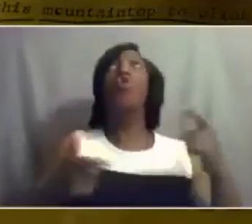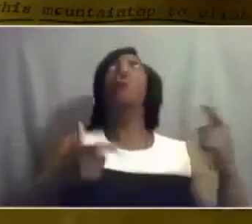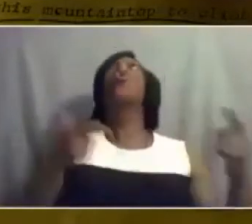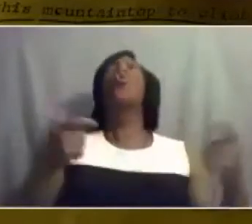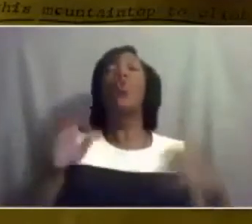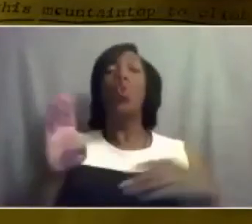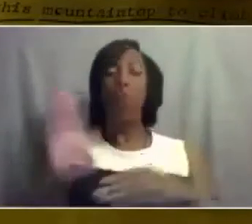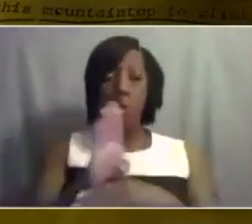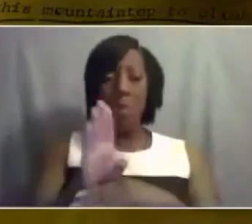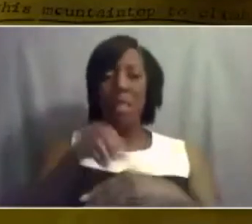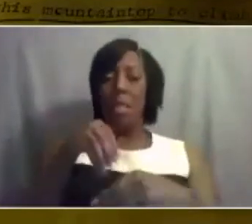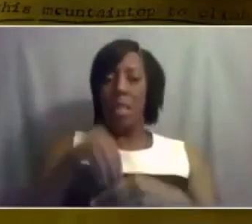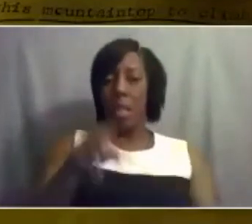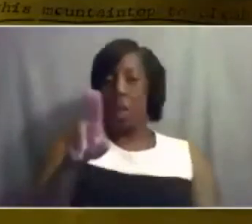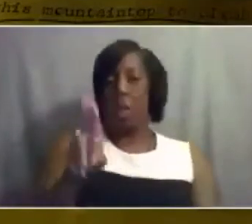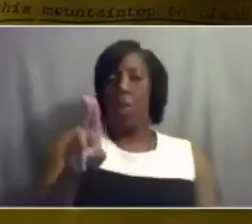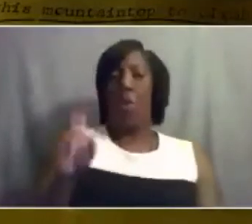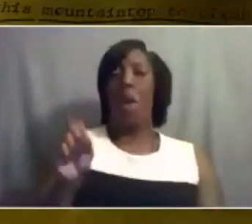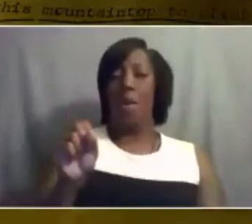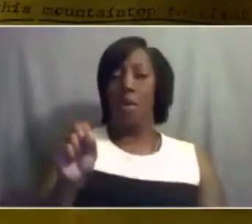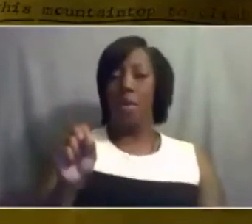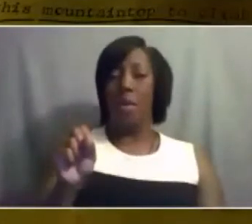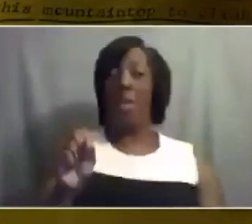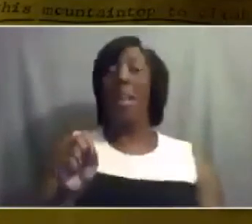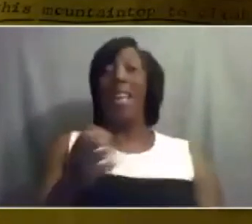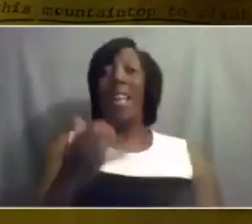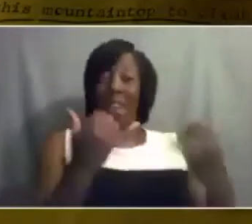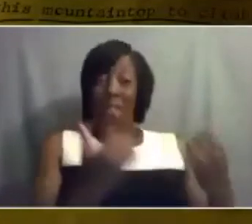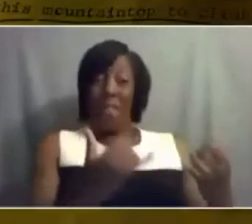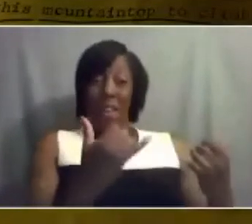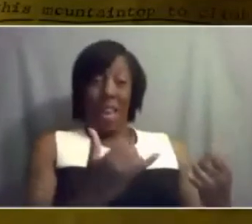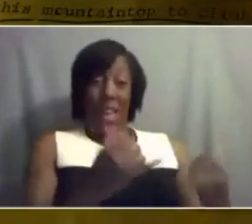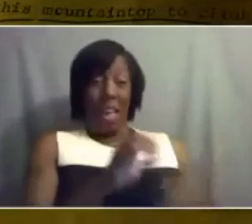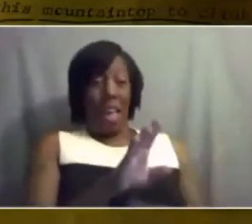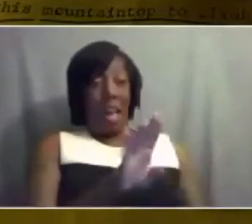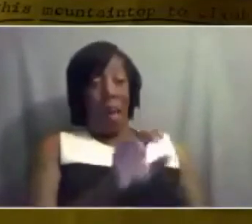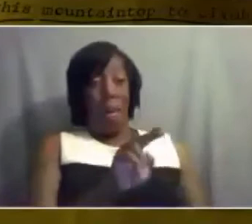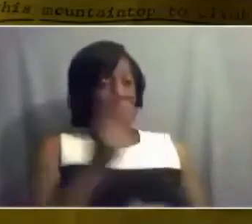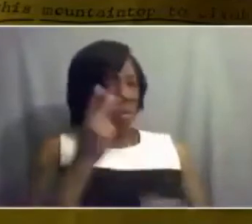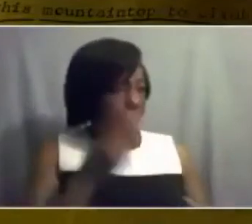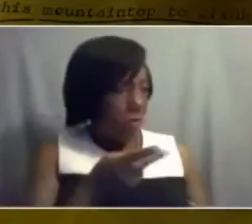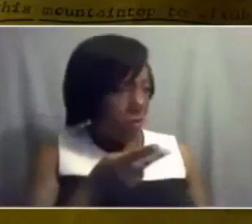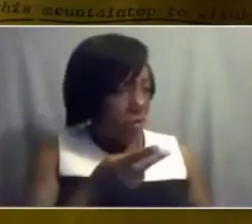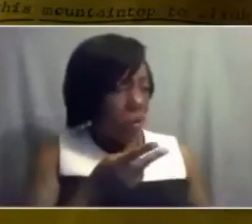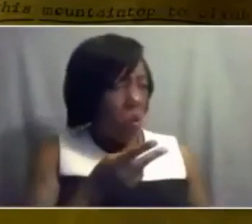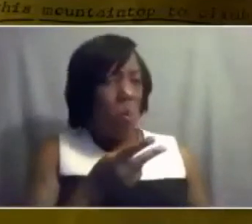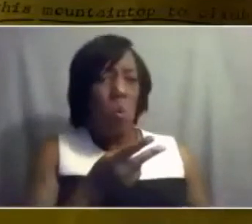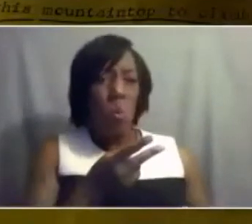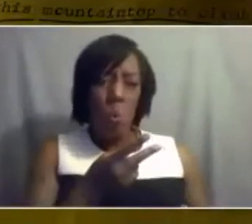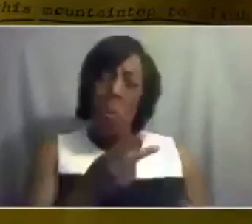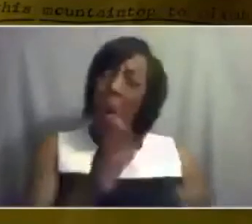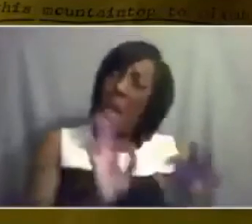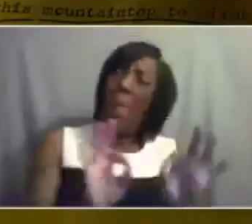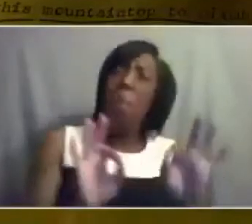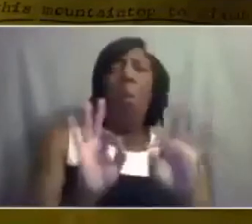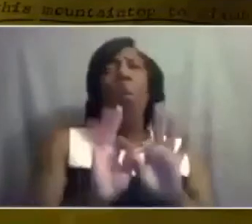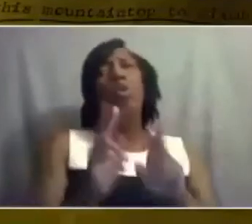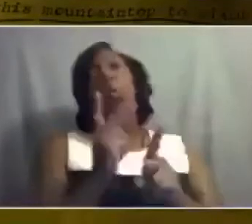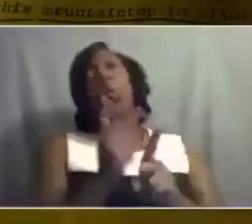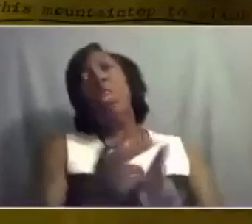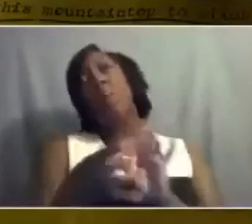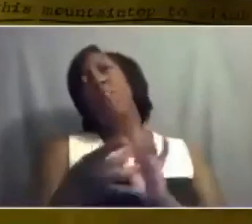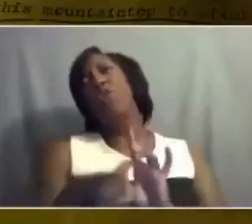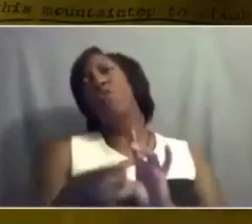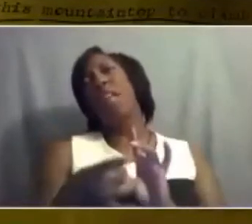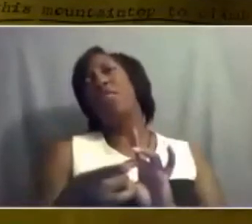And even in the Biden administration, they're now saying that it's important to keep this relationship with a repressive